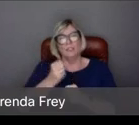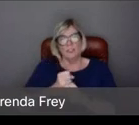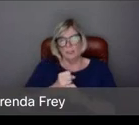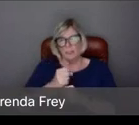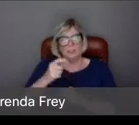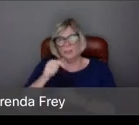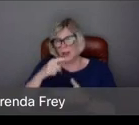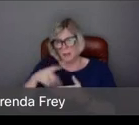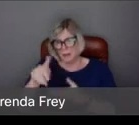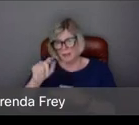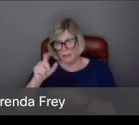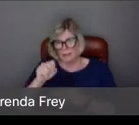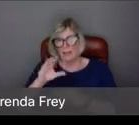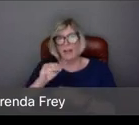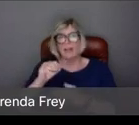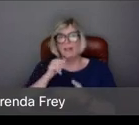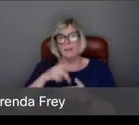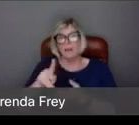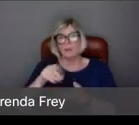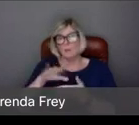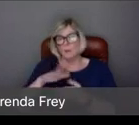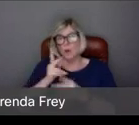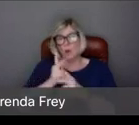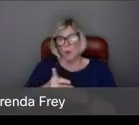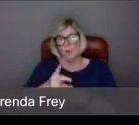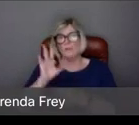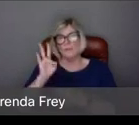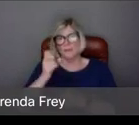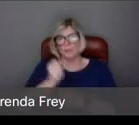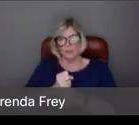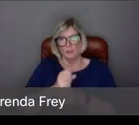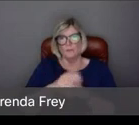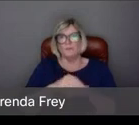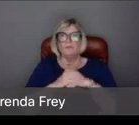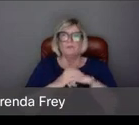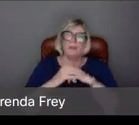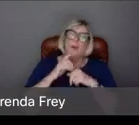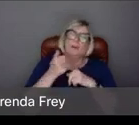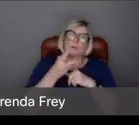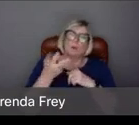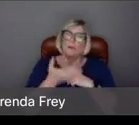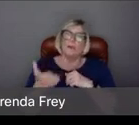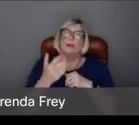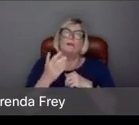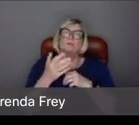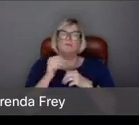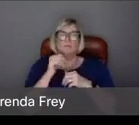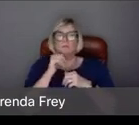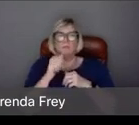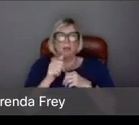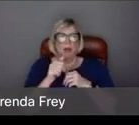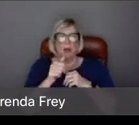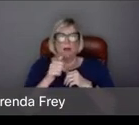tax liens. Unpaid student loans, 7 years. Now, there's a few things that are not subject to any statute